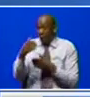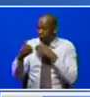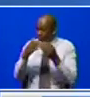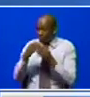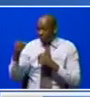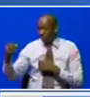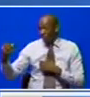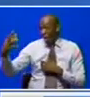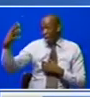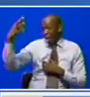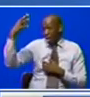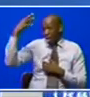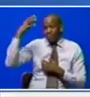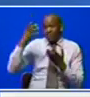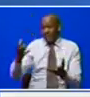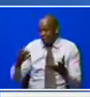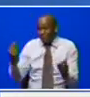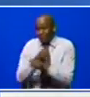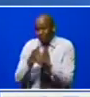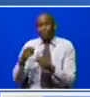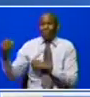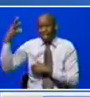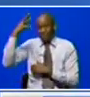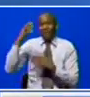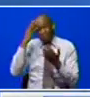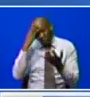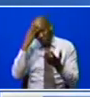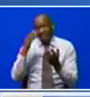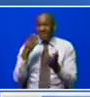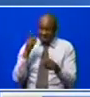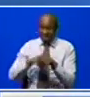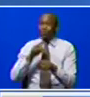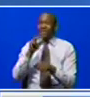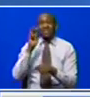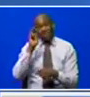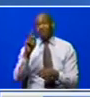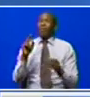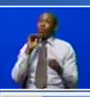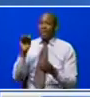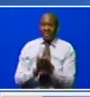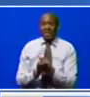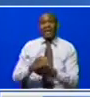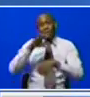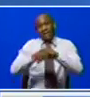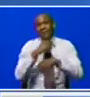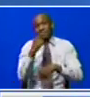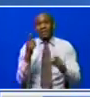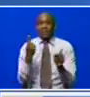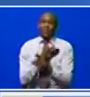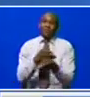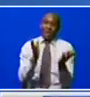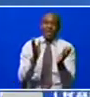seems like, you know, an eternity away. When IBC says, you know, we will see you in the morning, NASA is saying what they're saying now. There's a